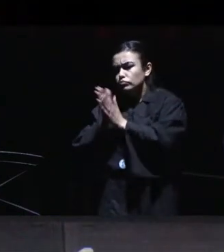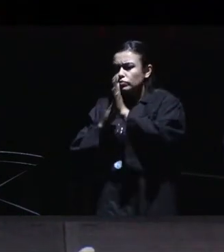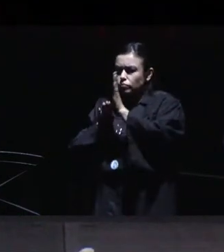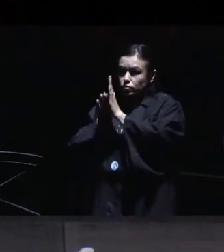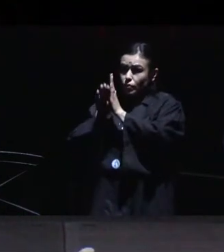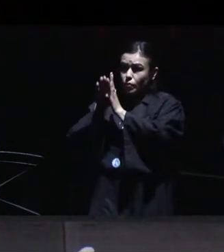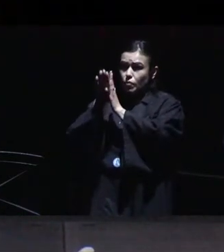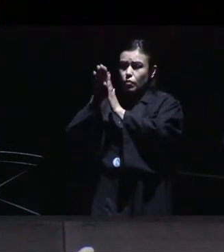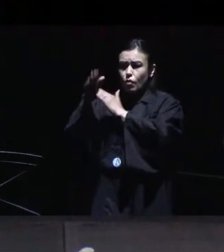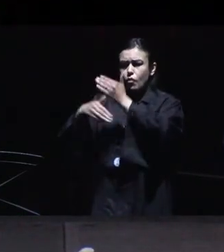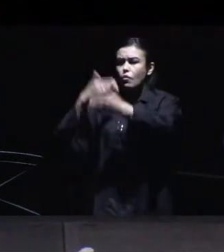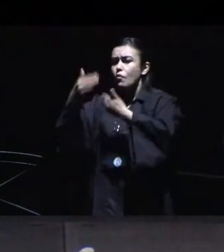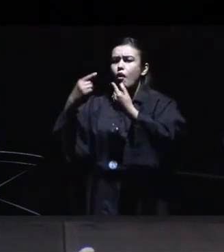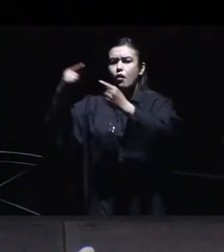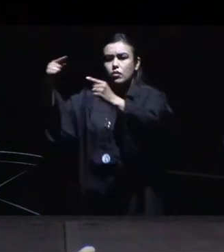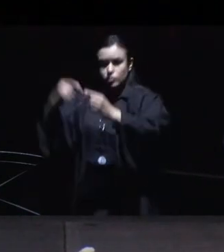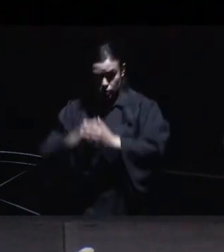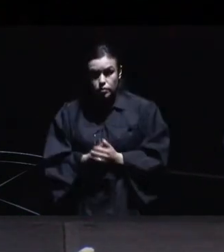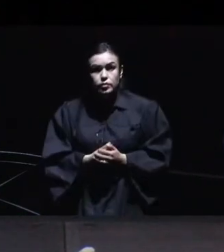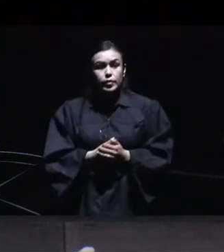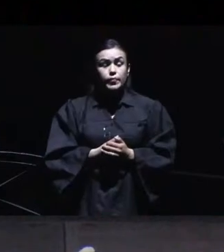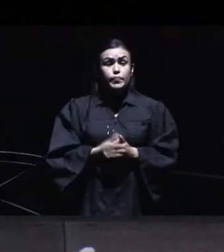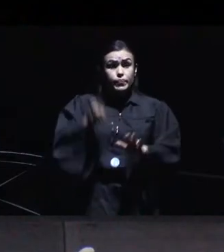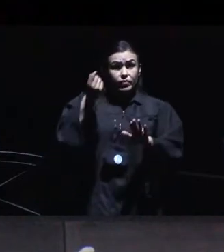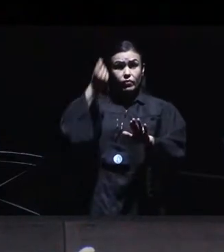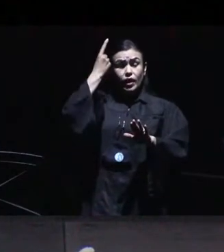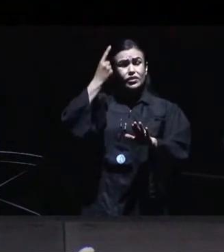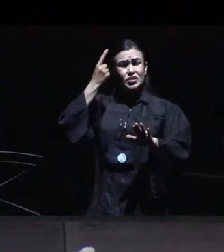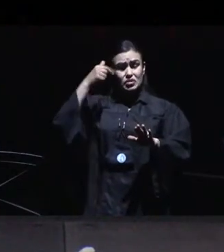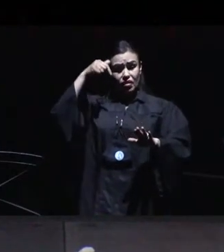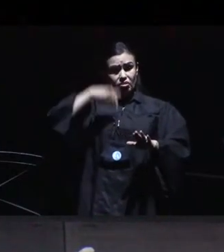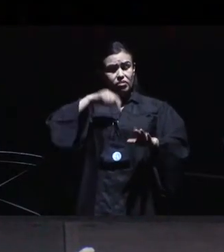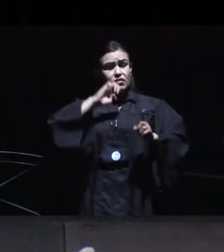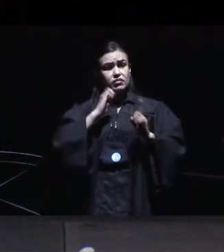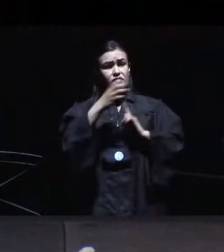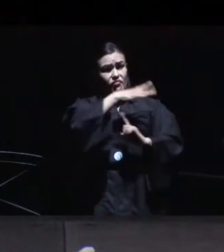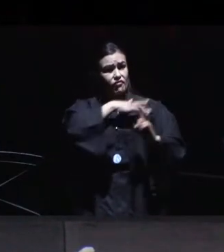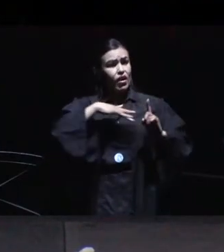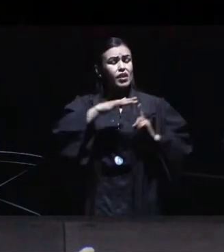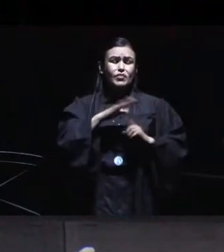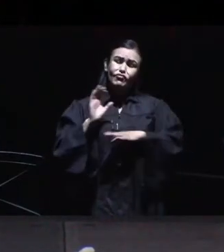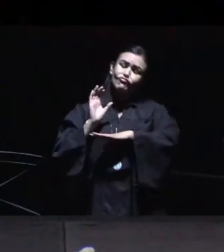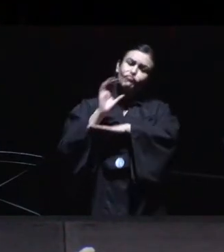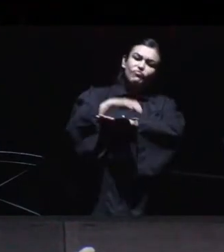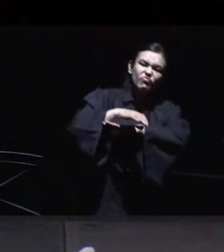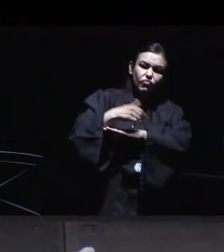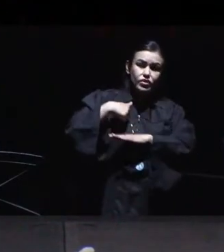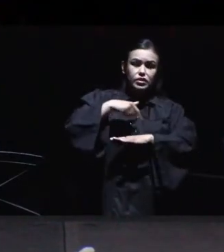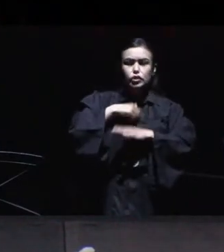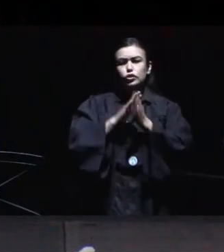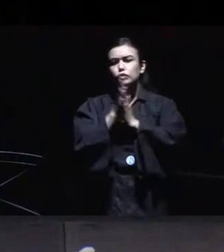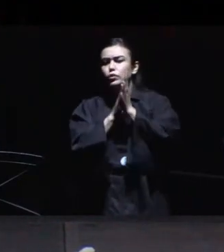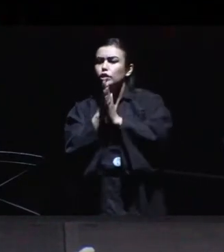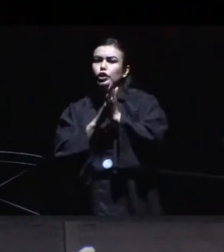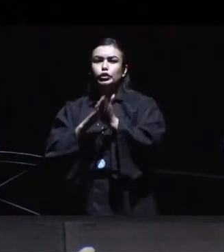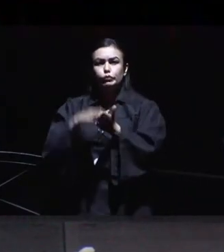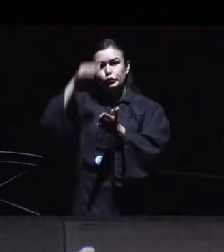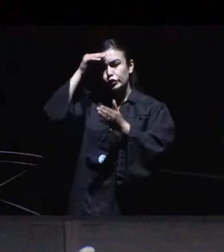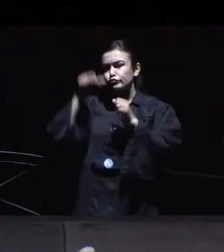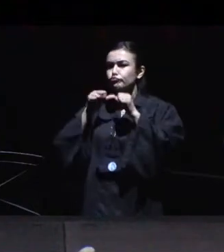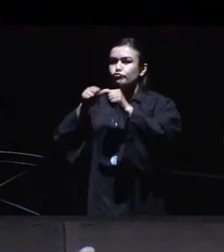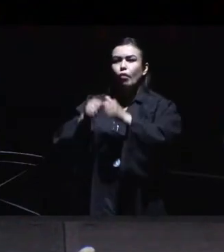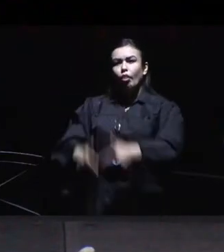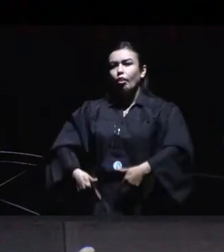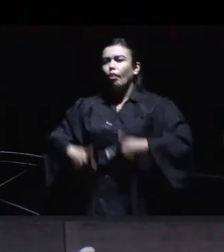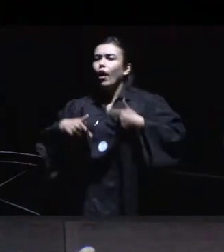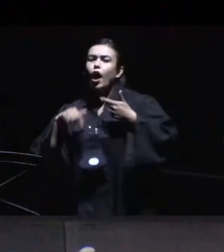momentum. The environment we live in forces us to become lifelong learners, to be curious, and